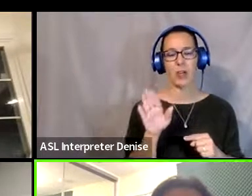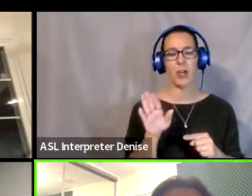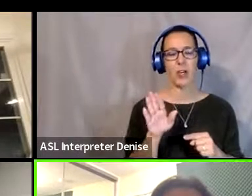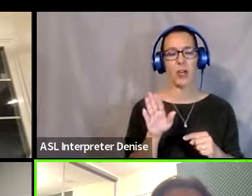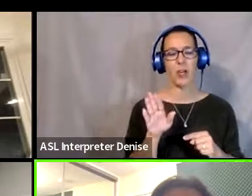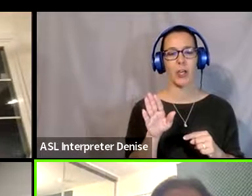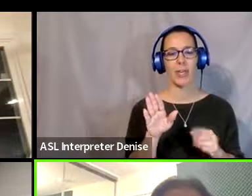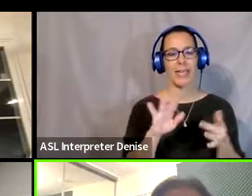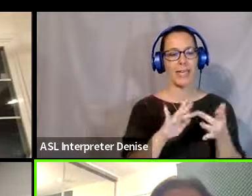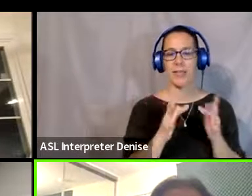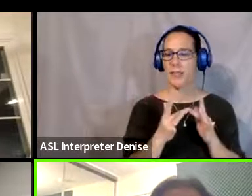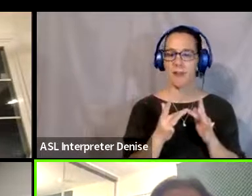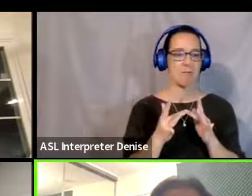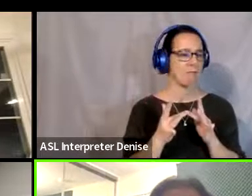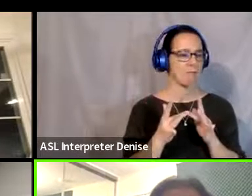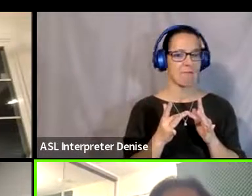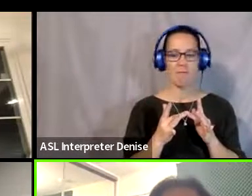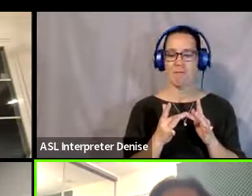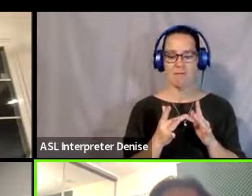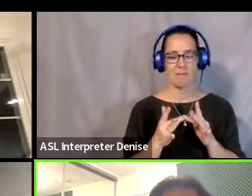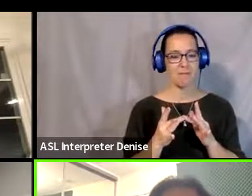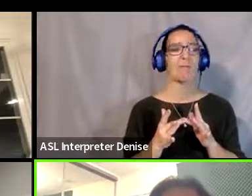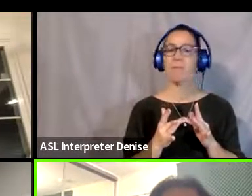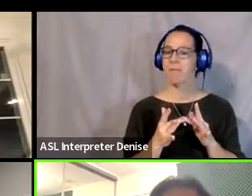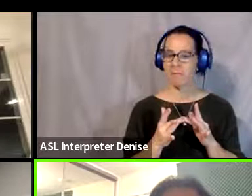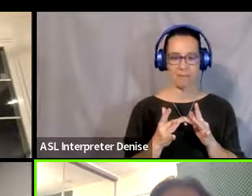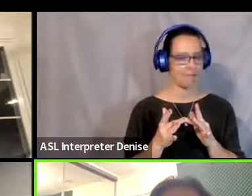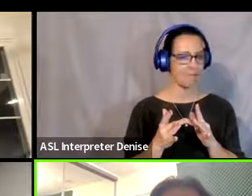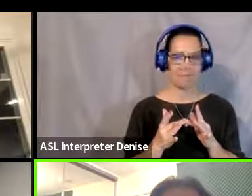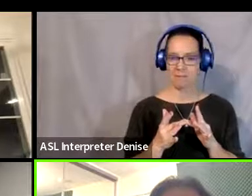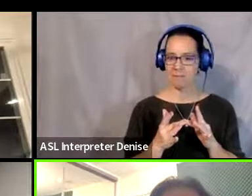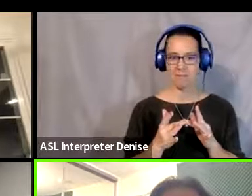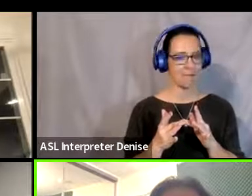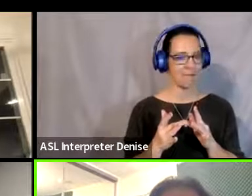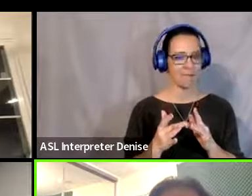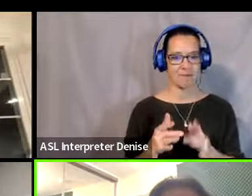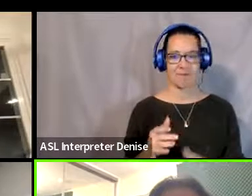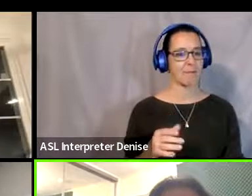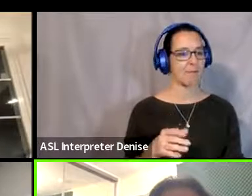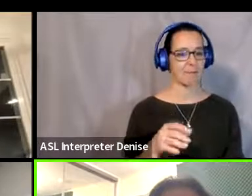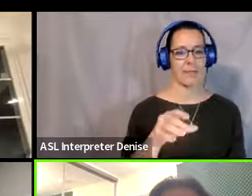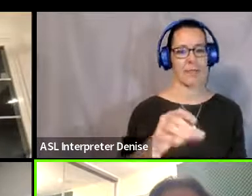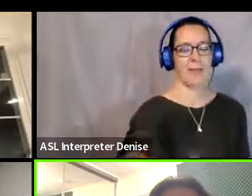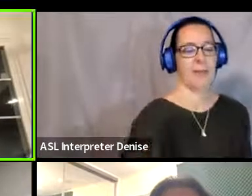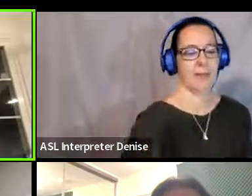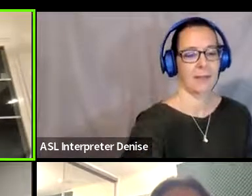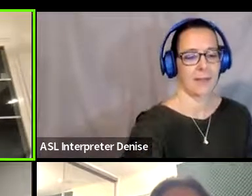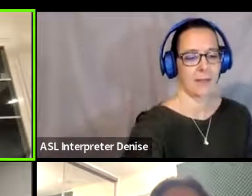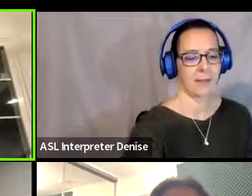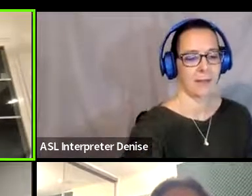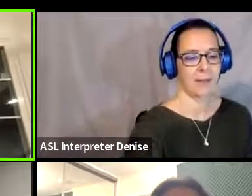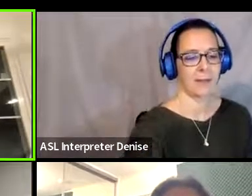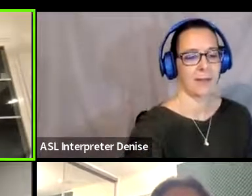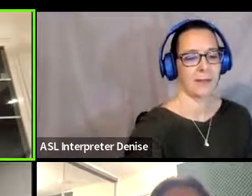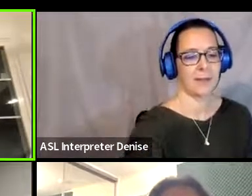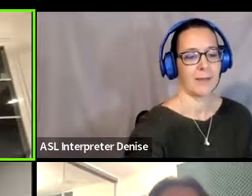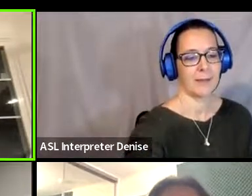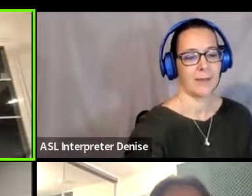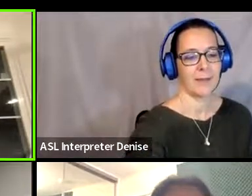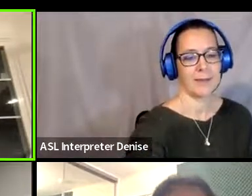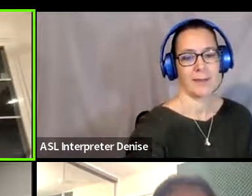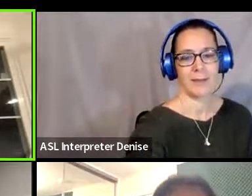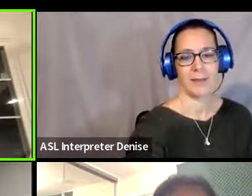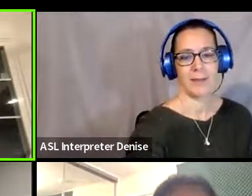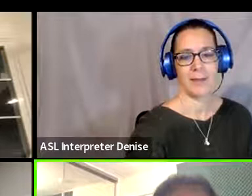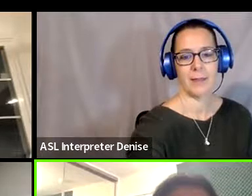Is that only me, or do you guys have the same problem? Only me? Bad connection. Bad